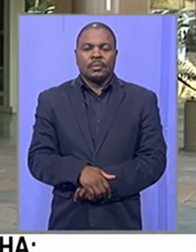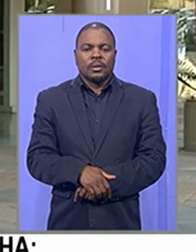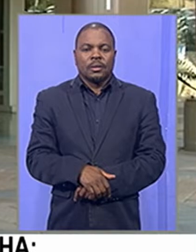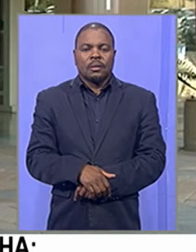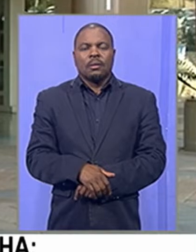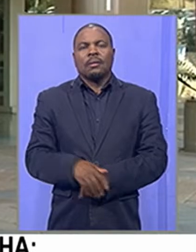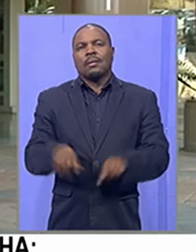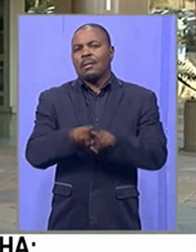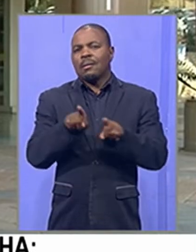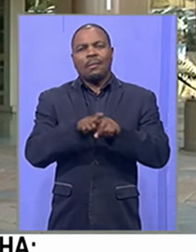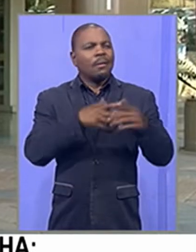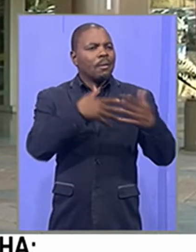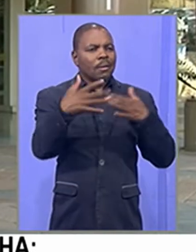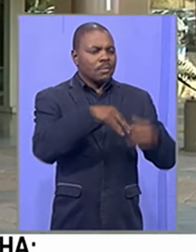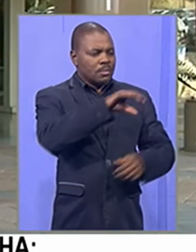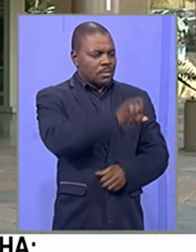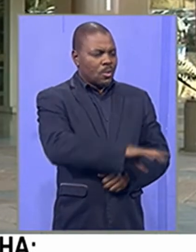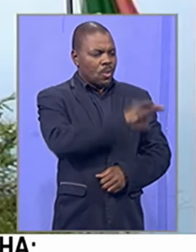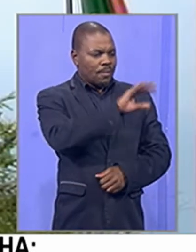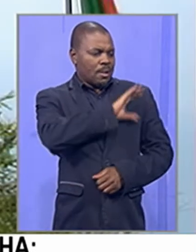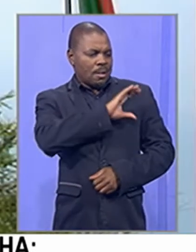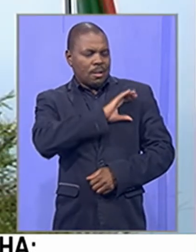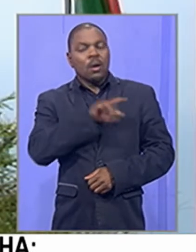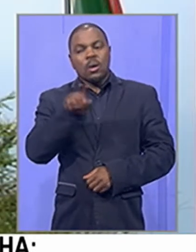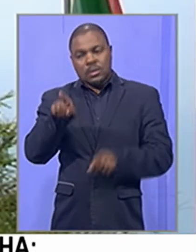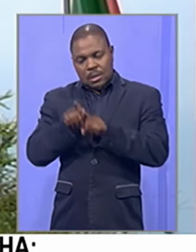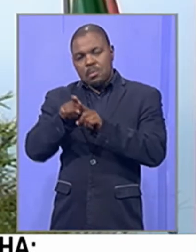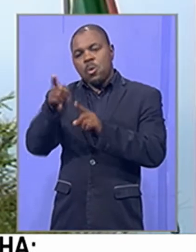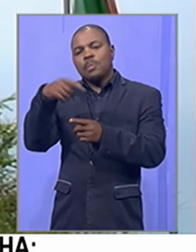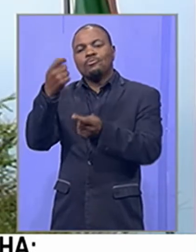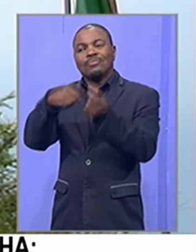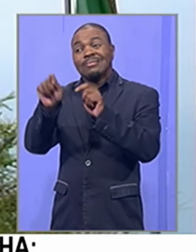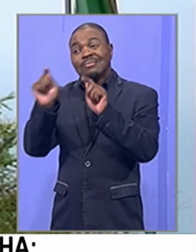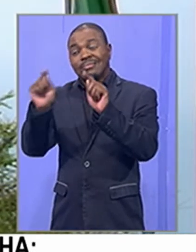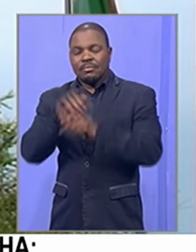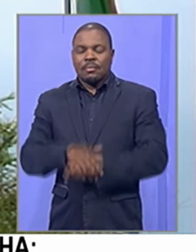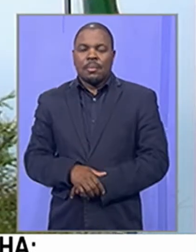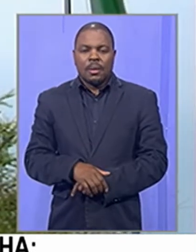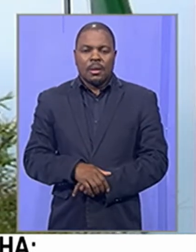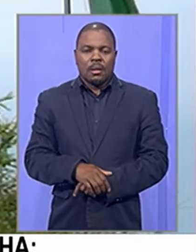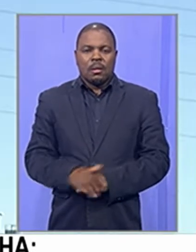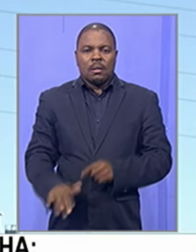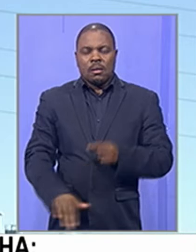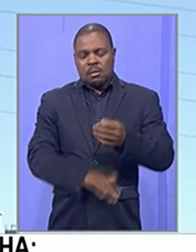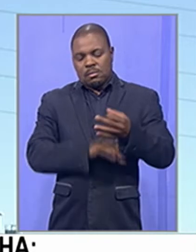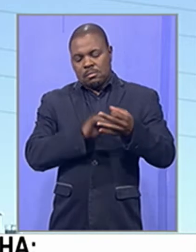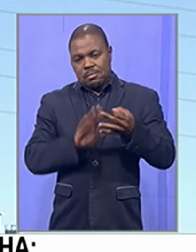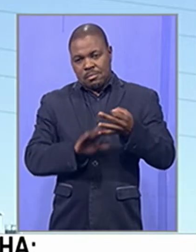like any customer in South Africa. Then there is